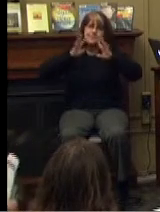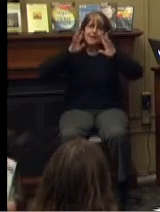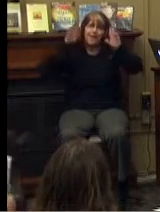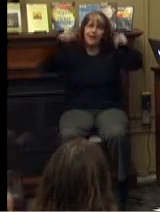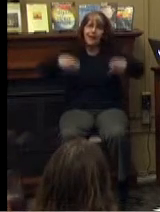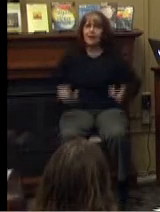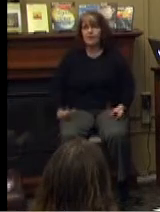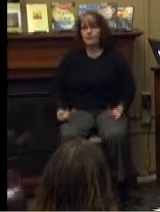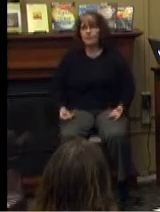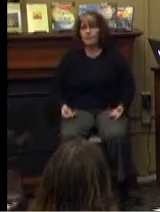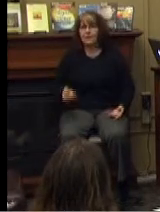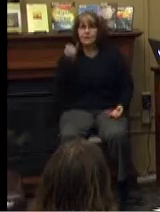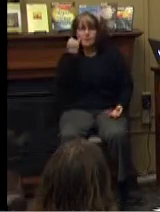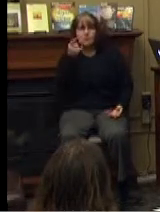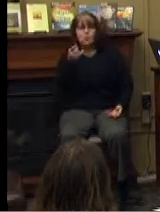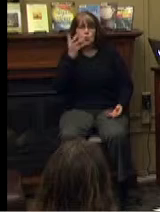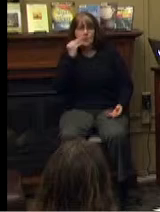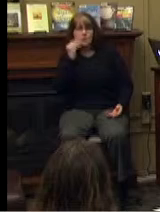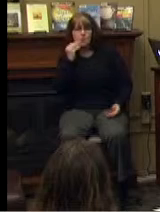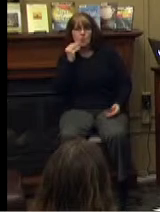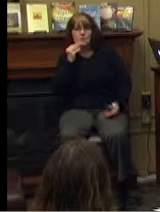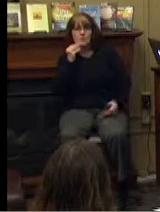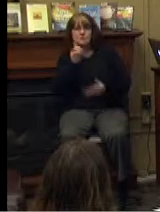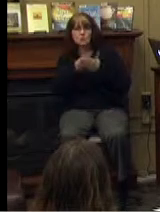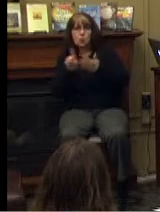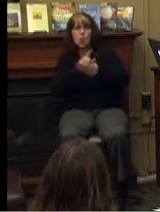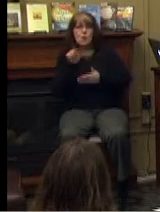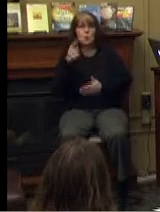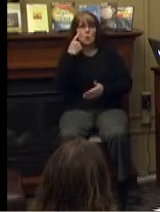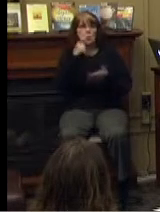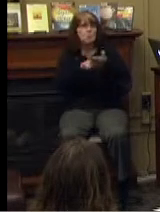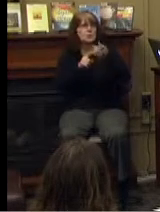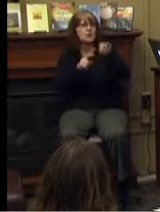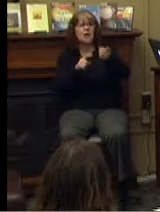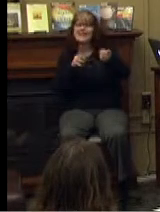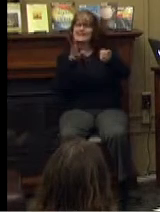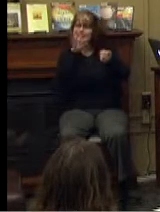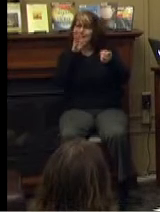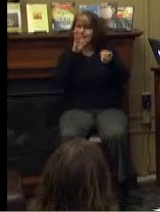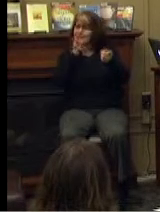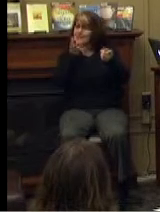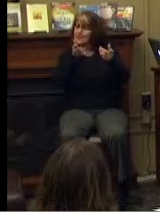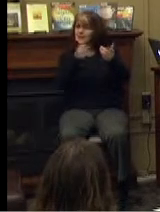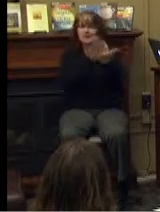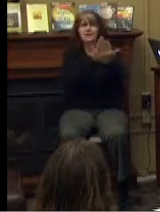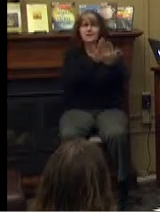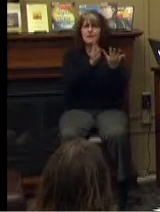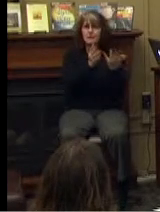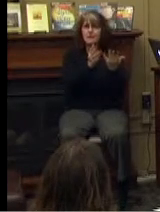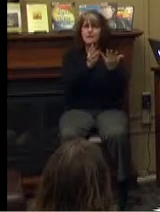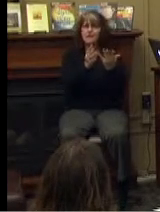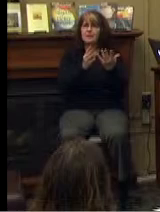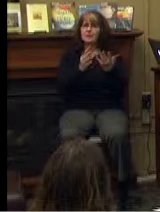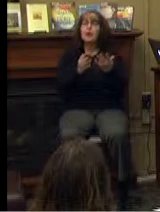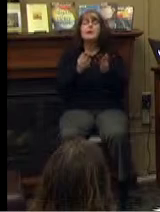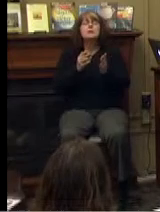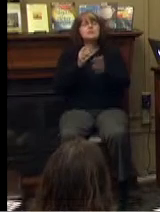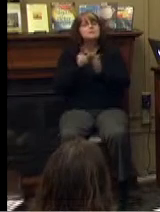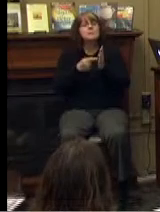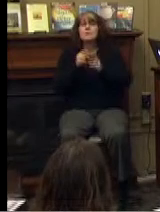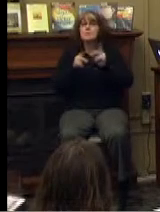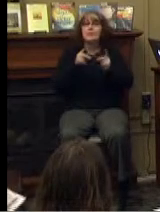you notice it, say something. Because a lot of times people don't say things that are discriminatory to be mean. They